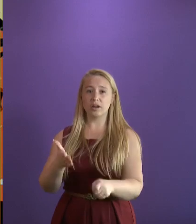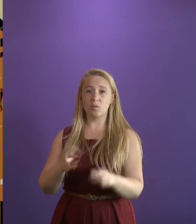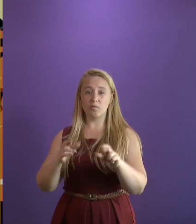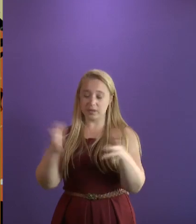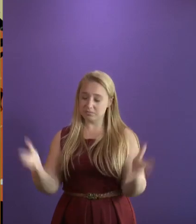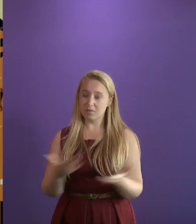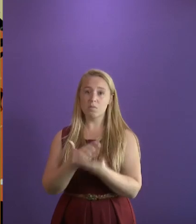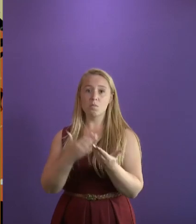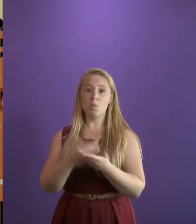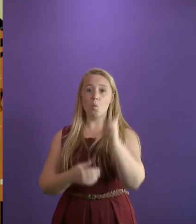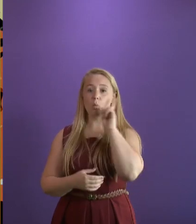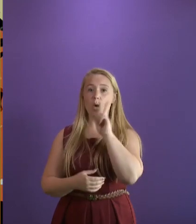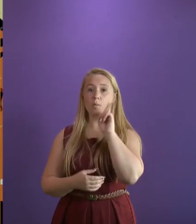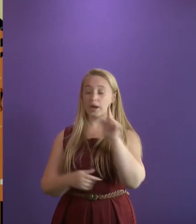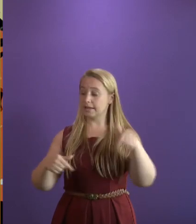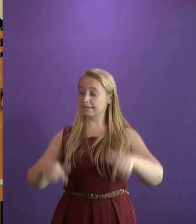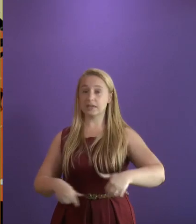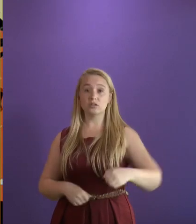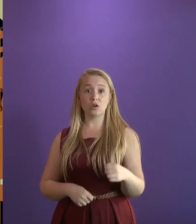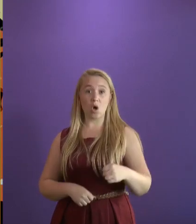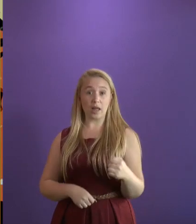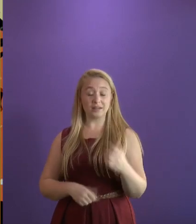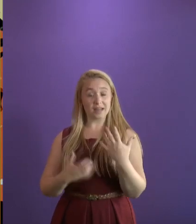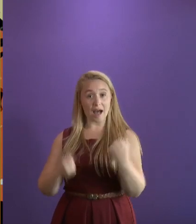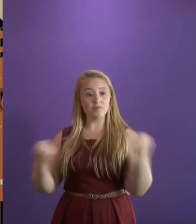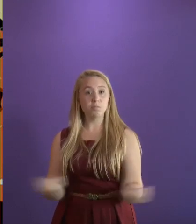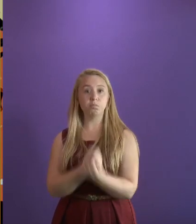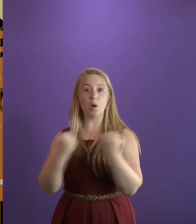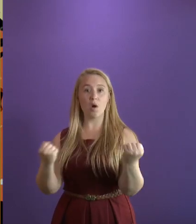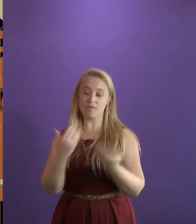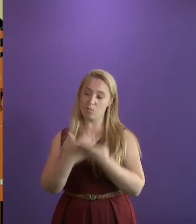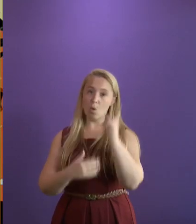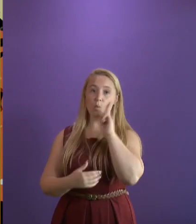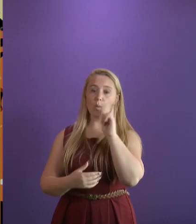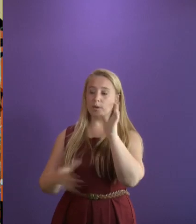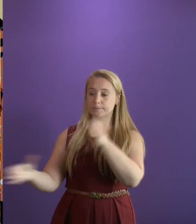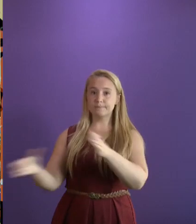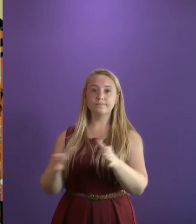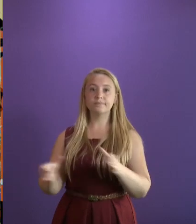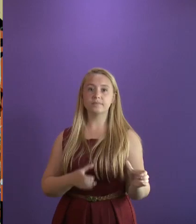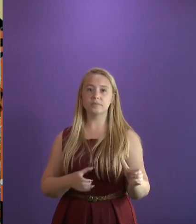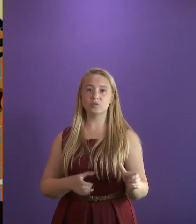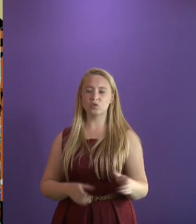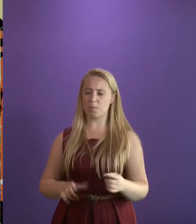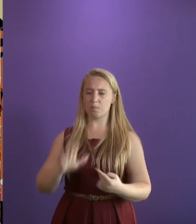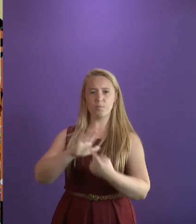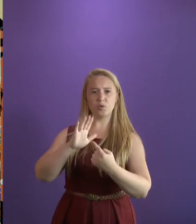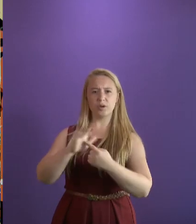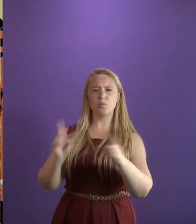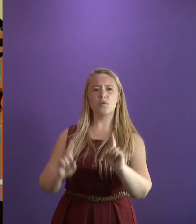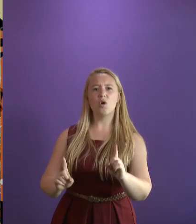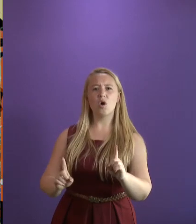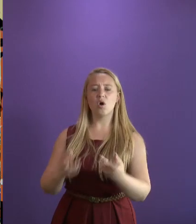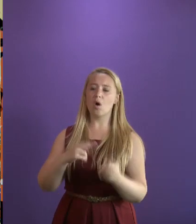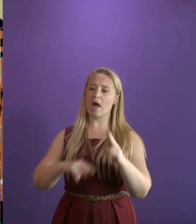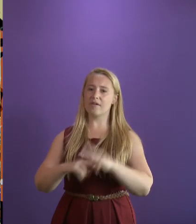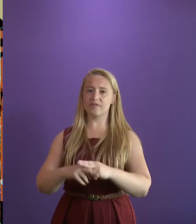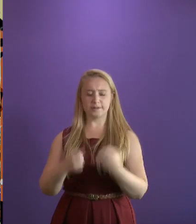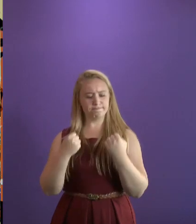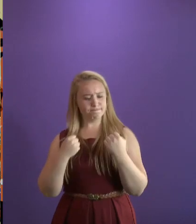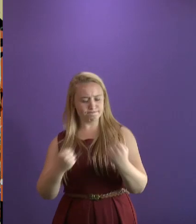Scottish Parliament the power to do that. And that's why it matters. It matters because when we have the will, we can make a change. But when we have